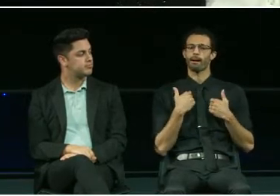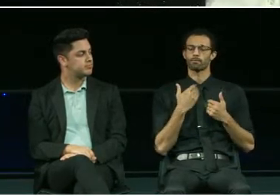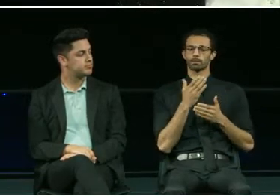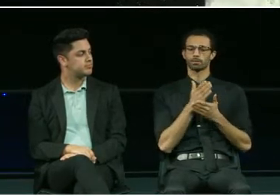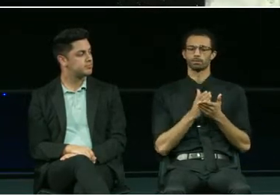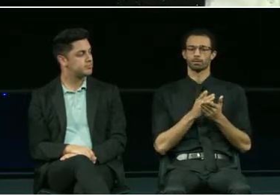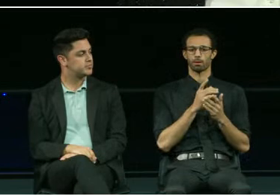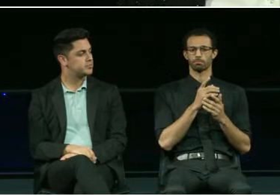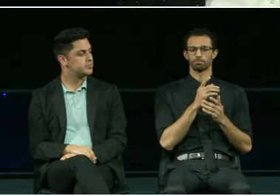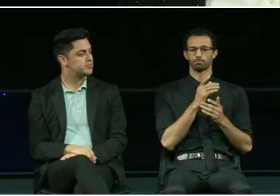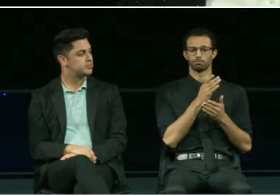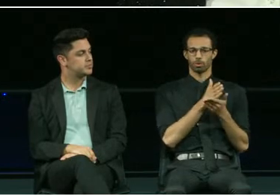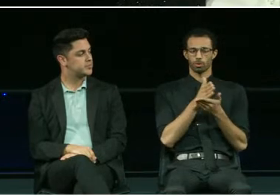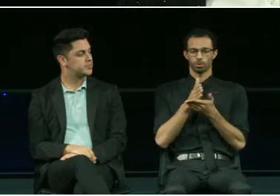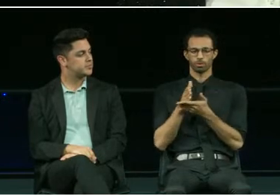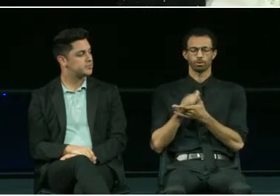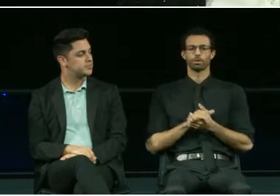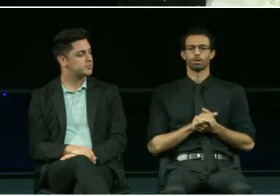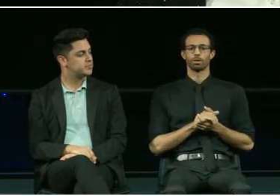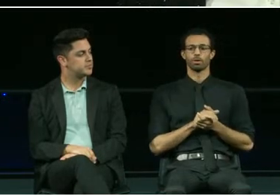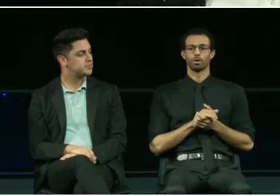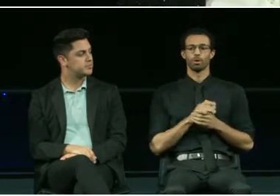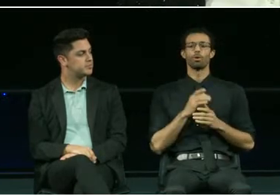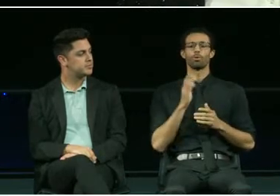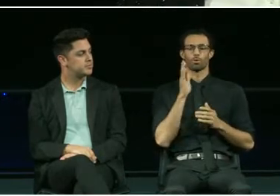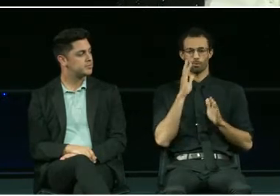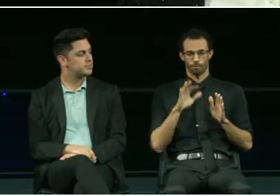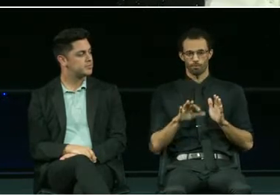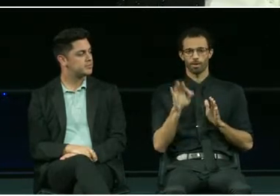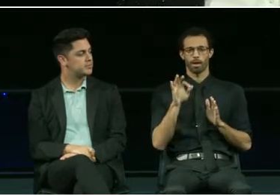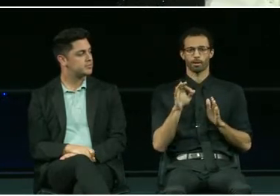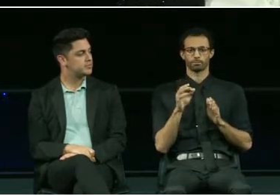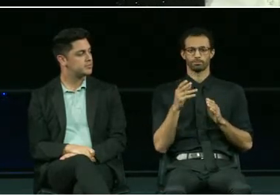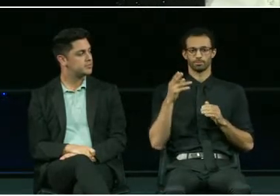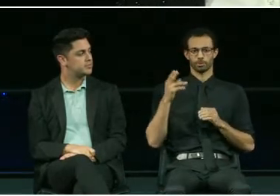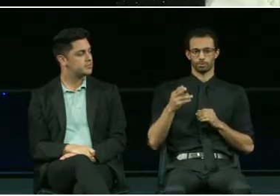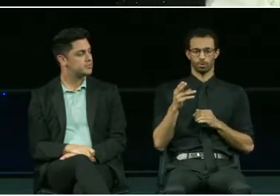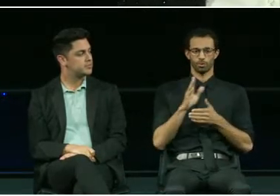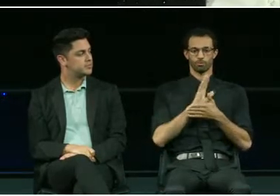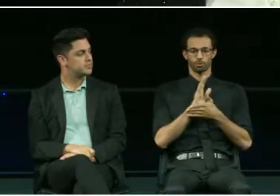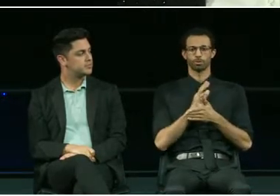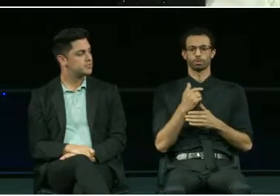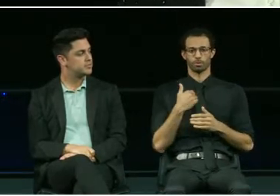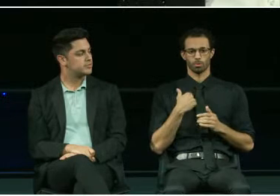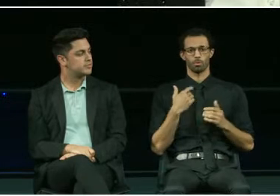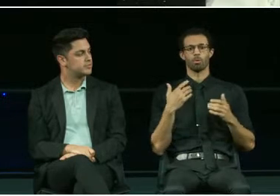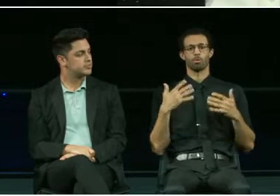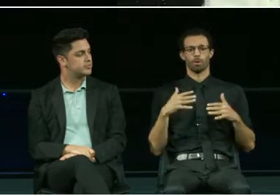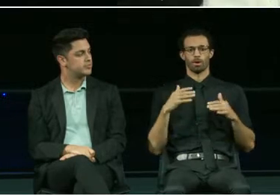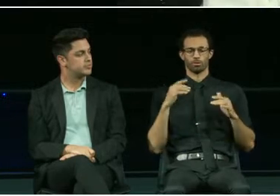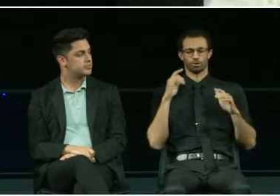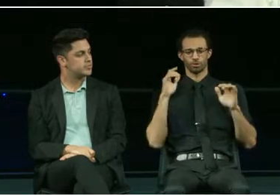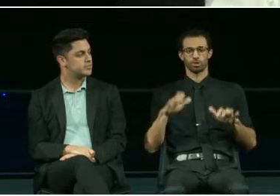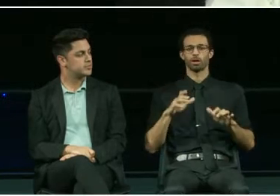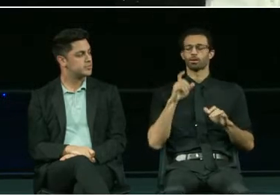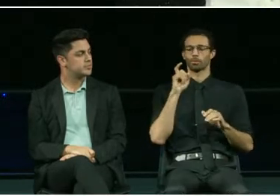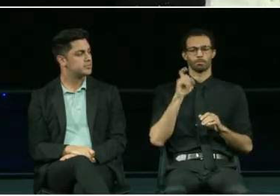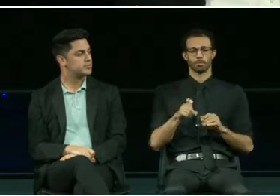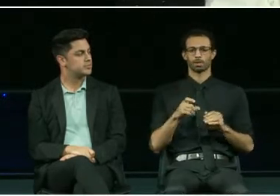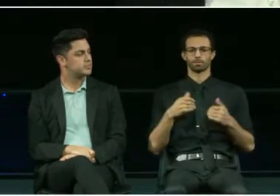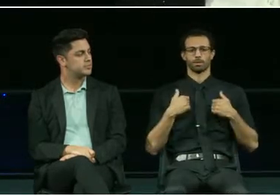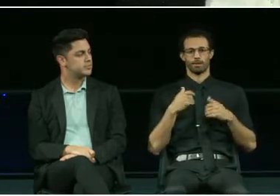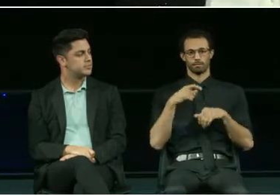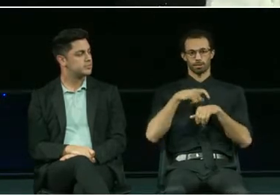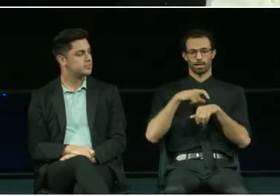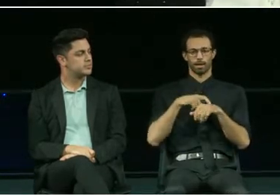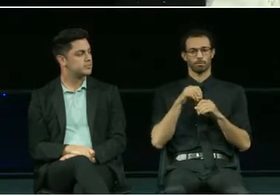where we would come upon archival and we're like, this is astounding. Like, we have to devote as much time as we can to it.